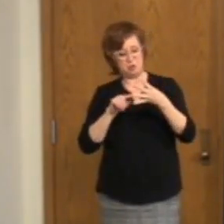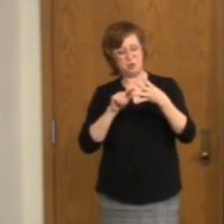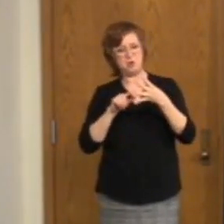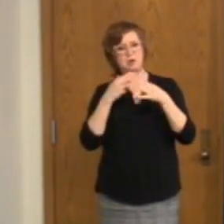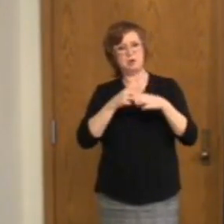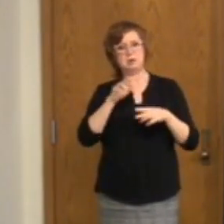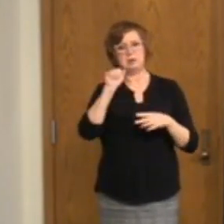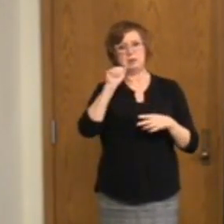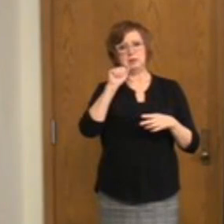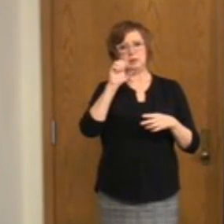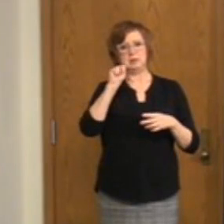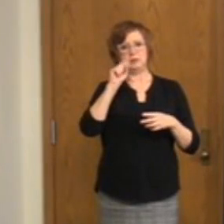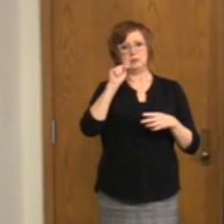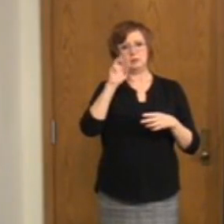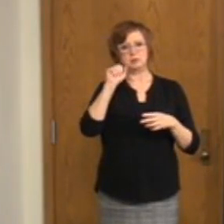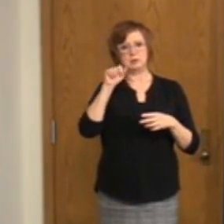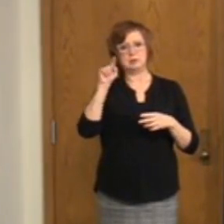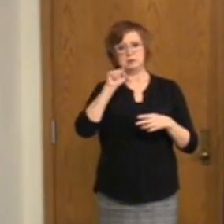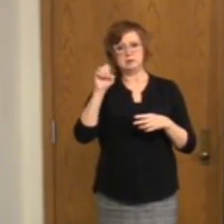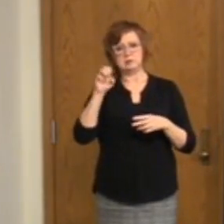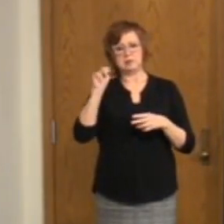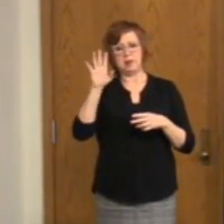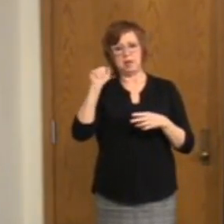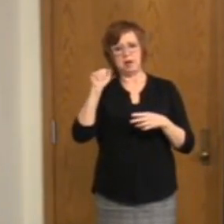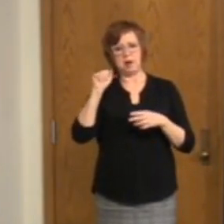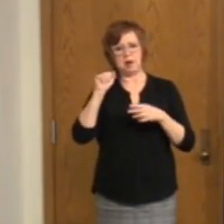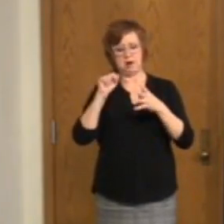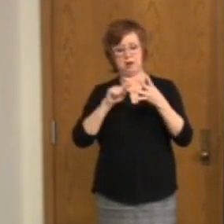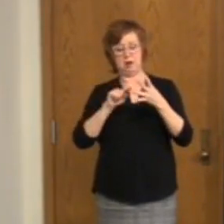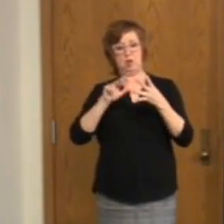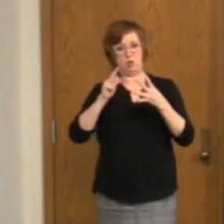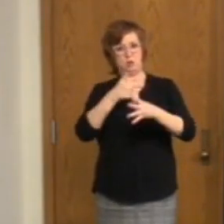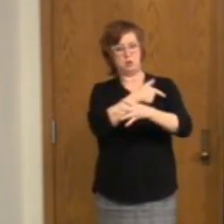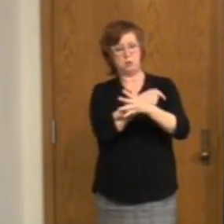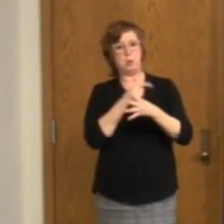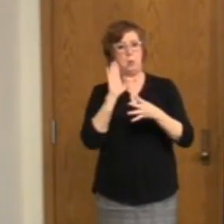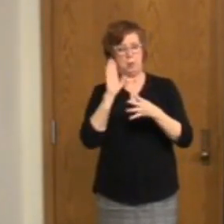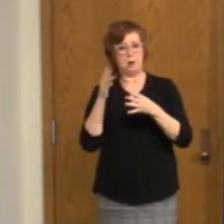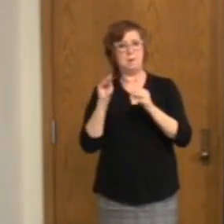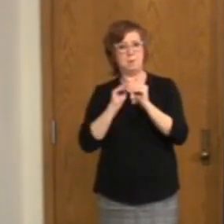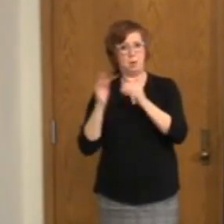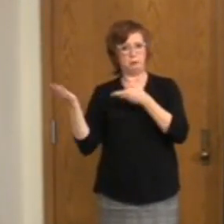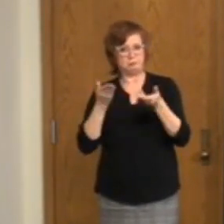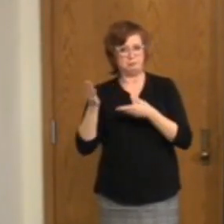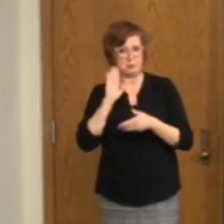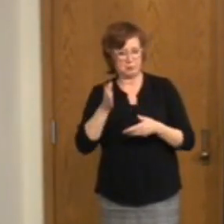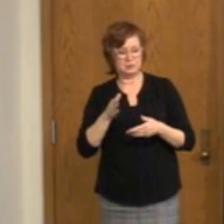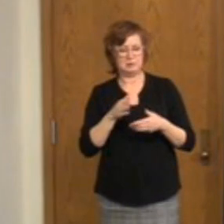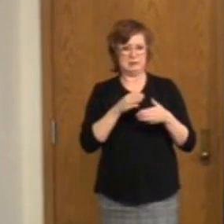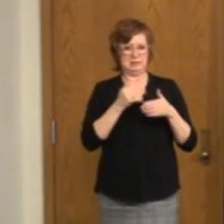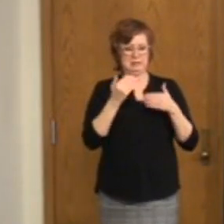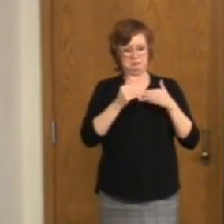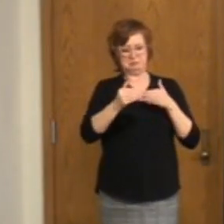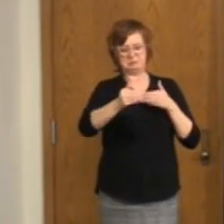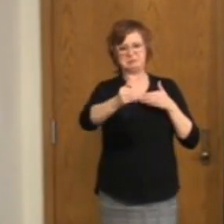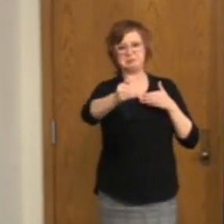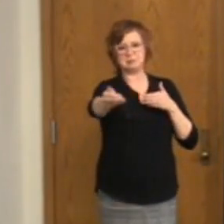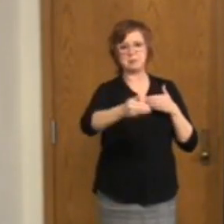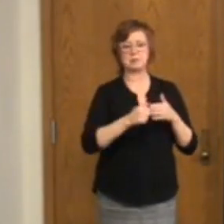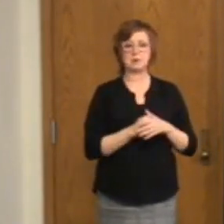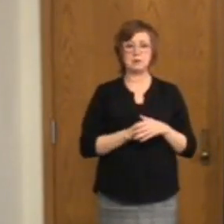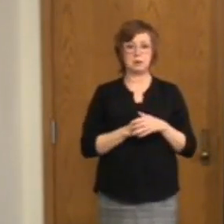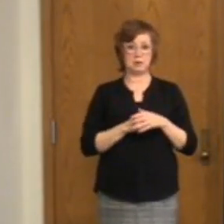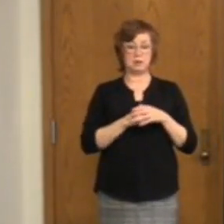move through the next month. And as availability of these doses pick up, so will the availability of